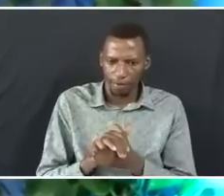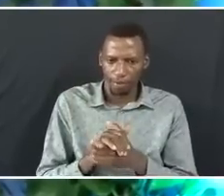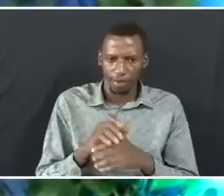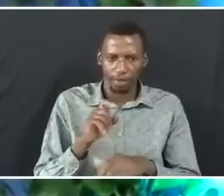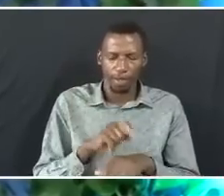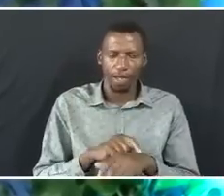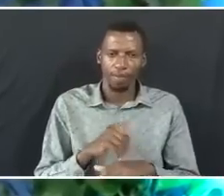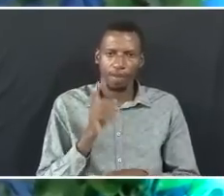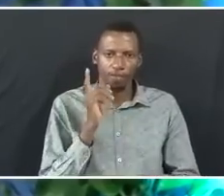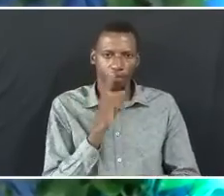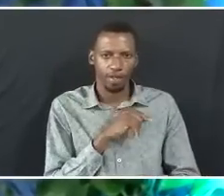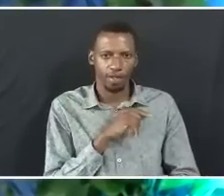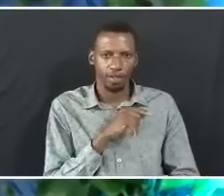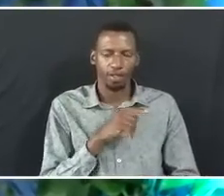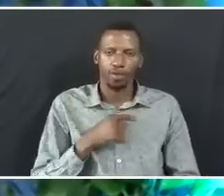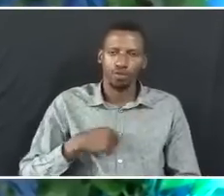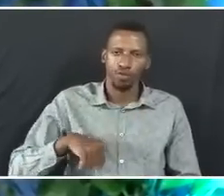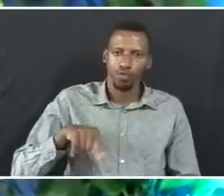we must come to a point